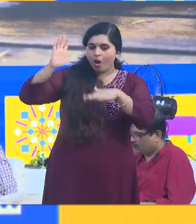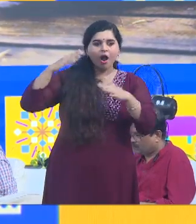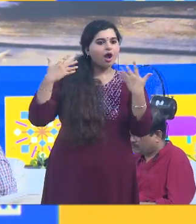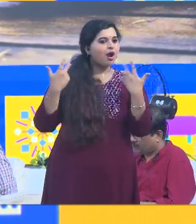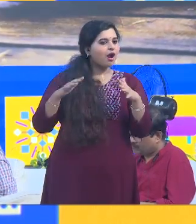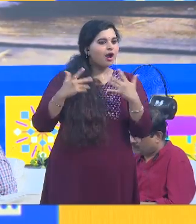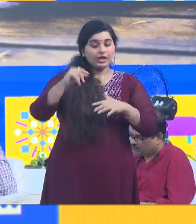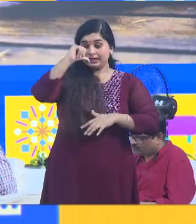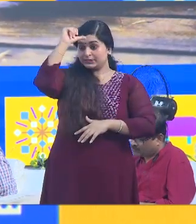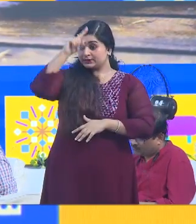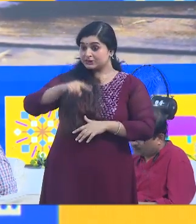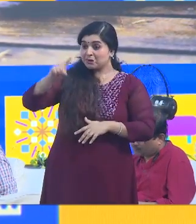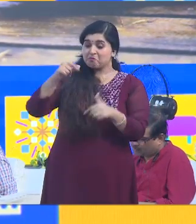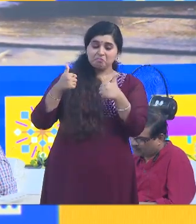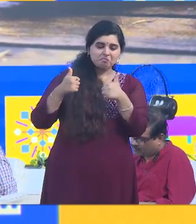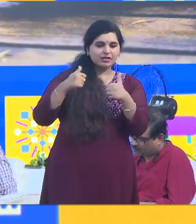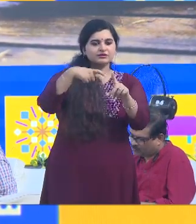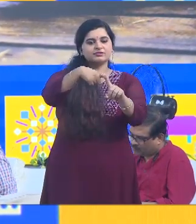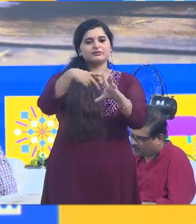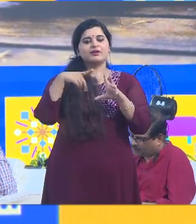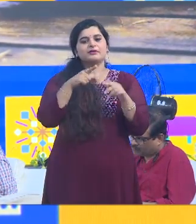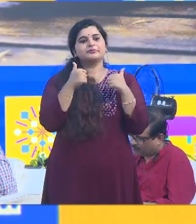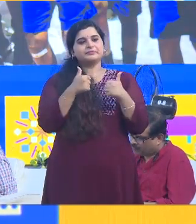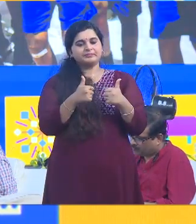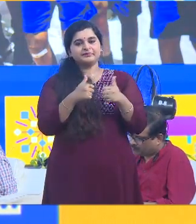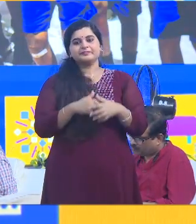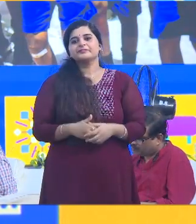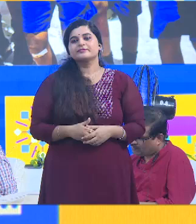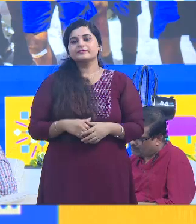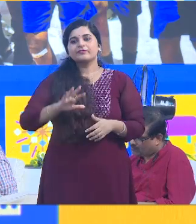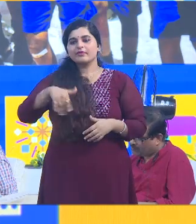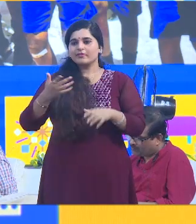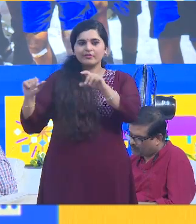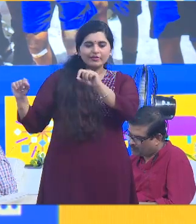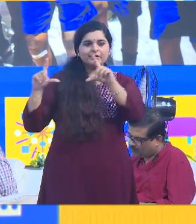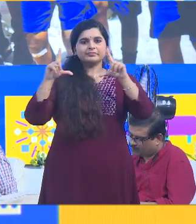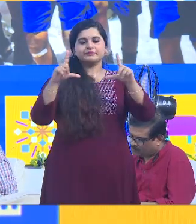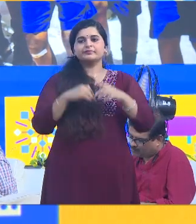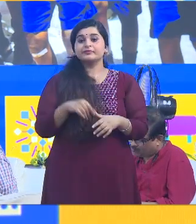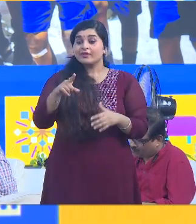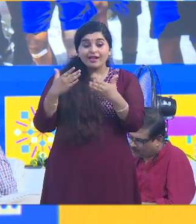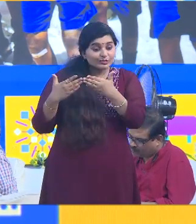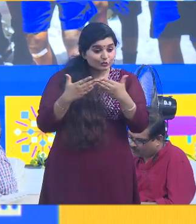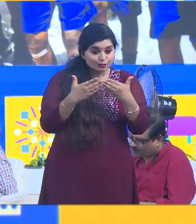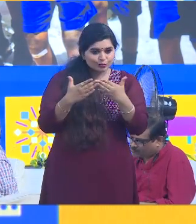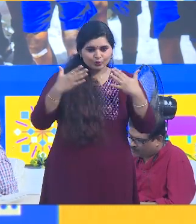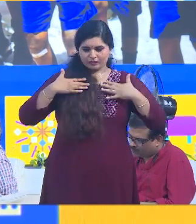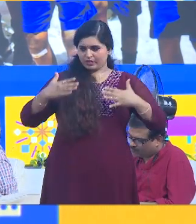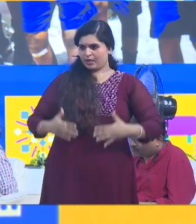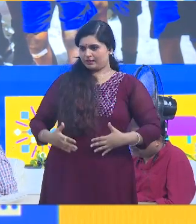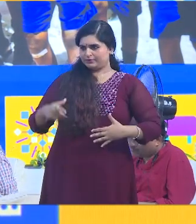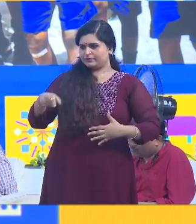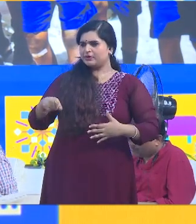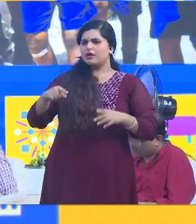in this year. That's been given by the government of India. Next one. The school health program, the Ayush Club and the Sadgamaya project,